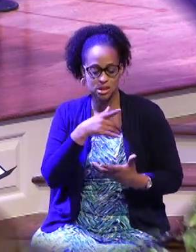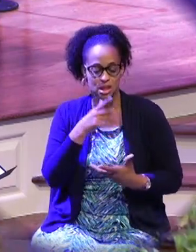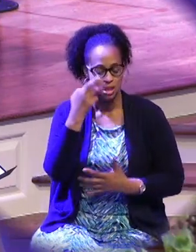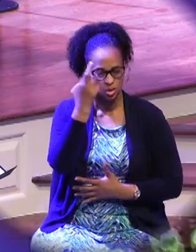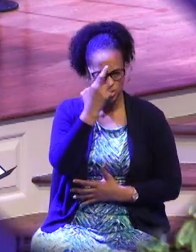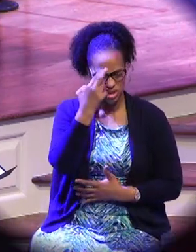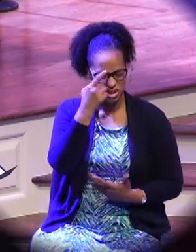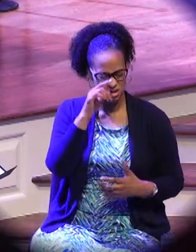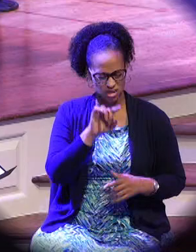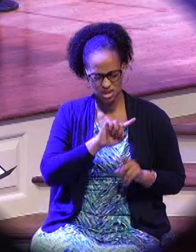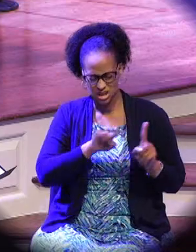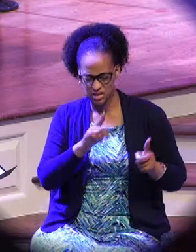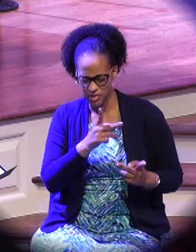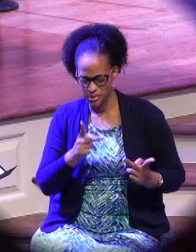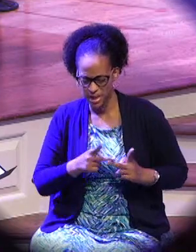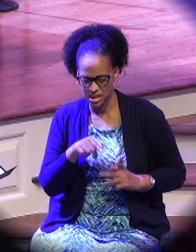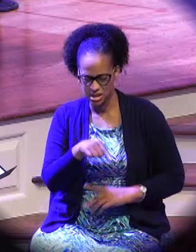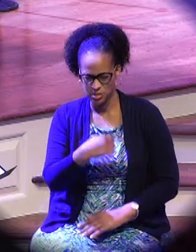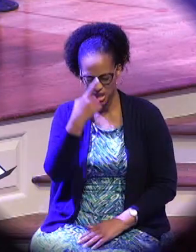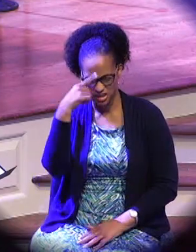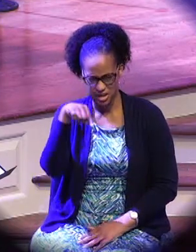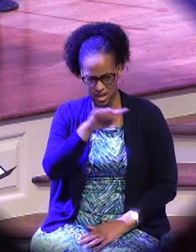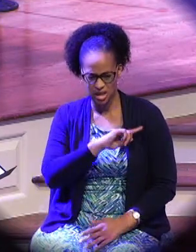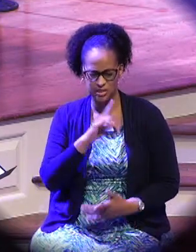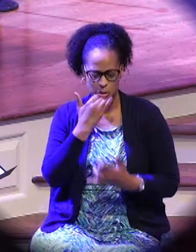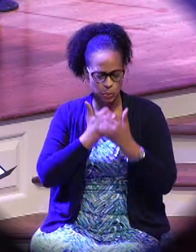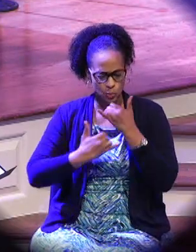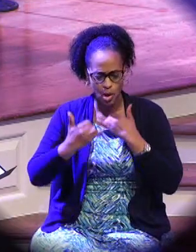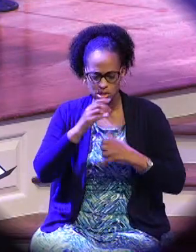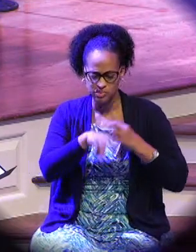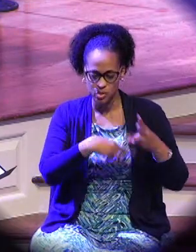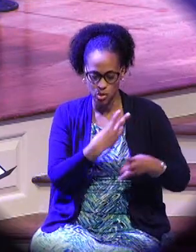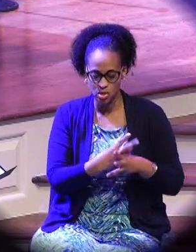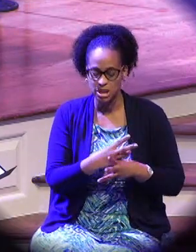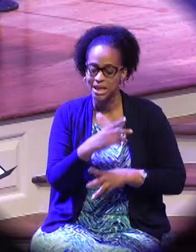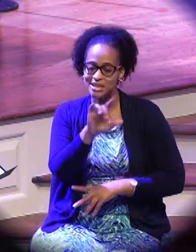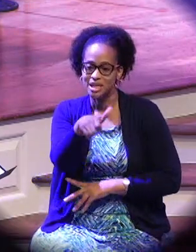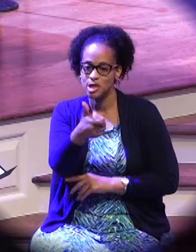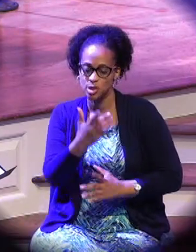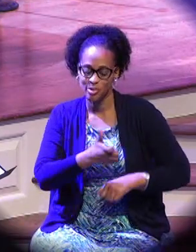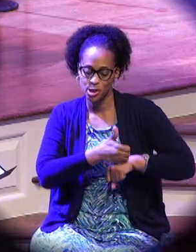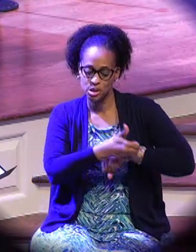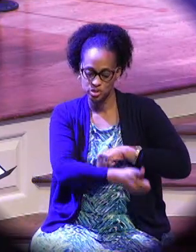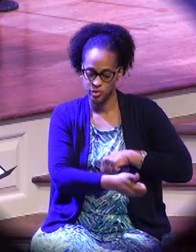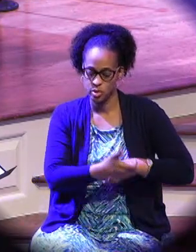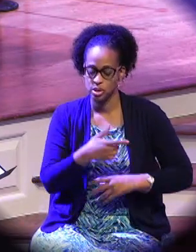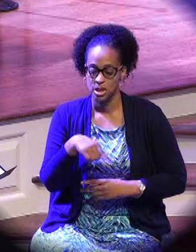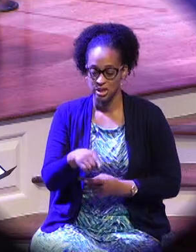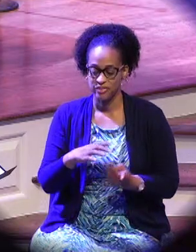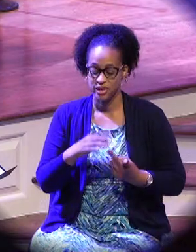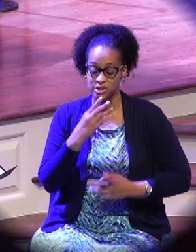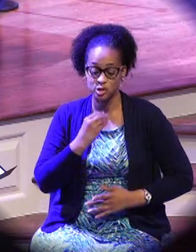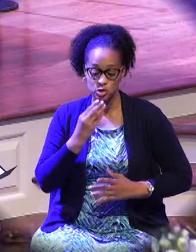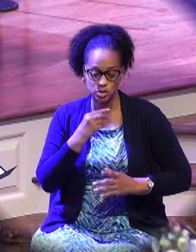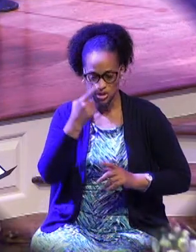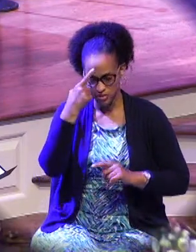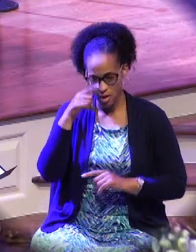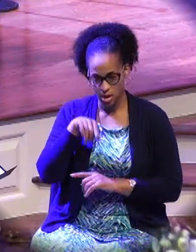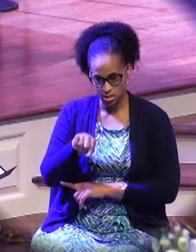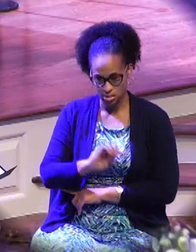else. We think the brokenness of the world is somebody else's fault. And so the Jews of Jesus' day thought the brokenness of the world was whose